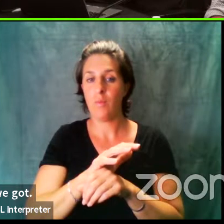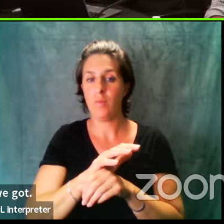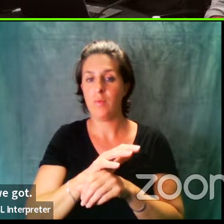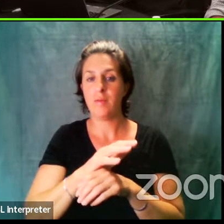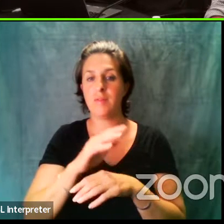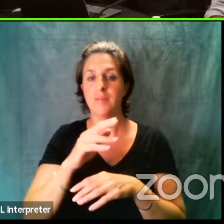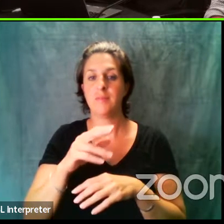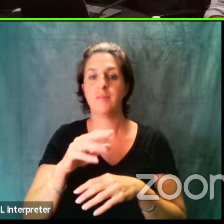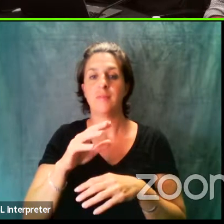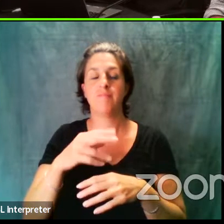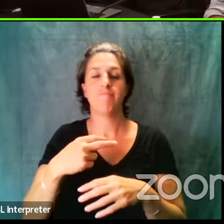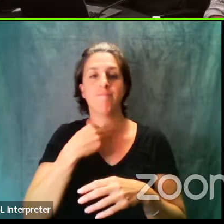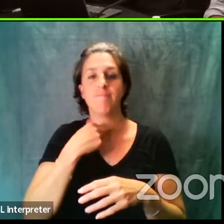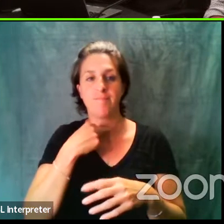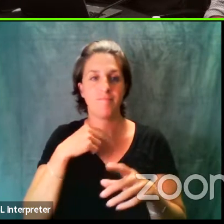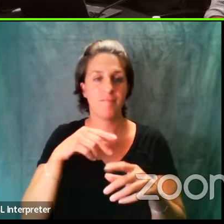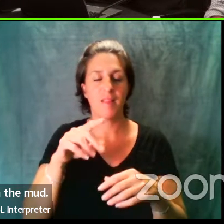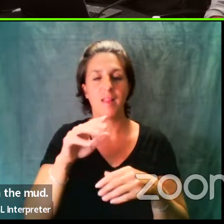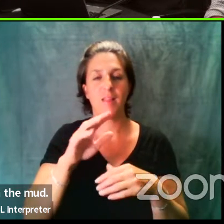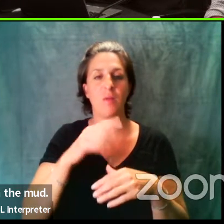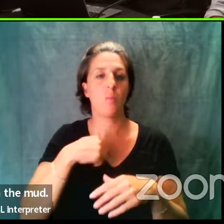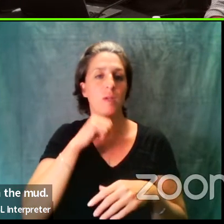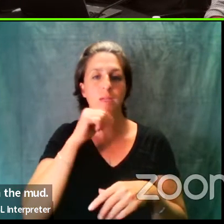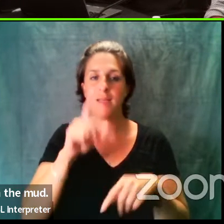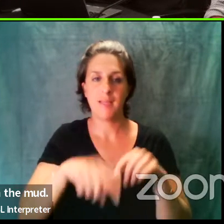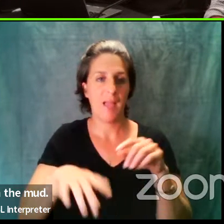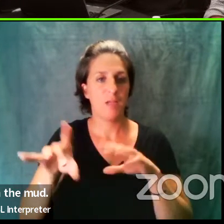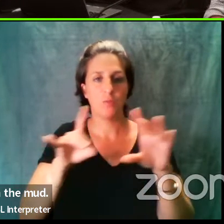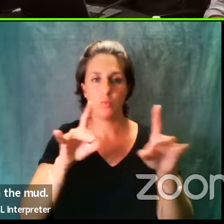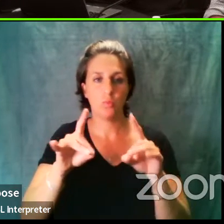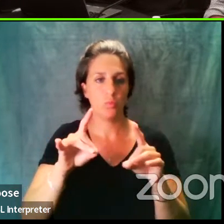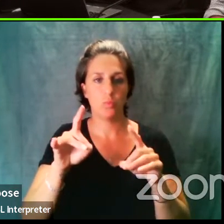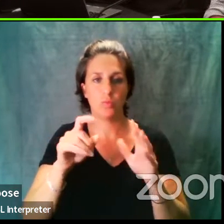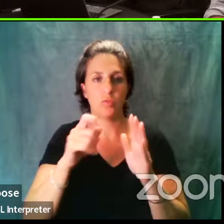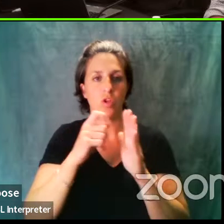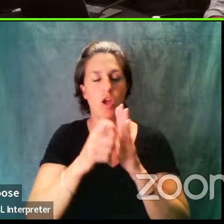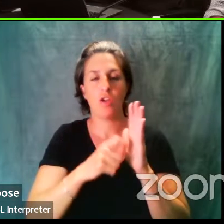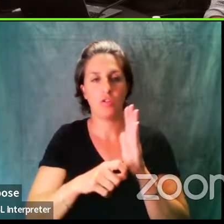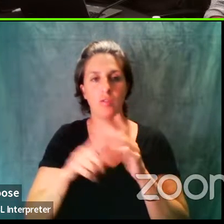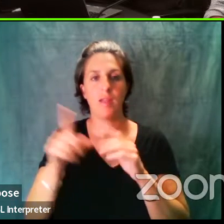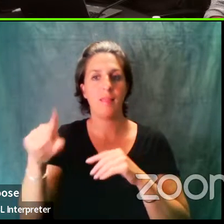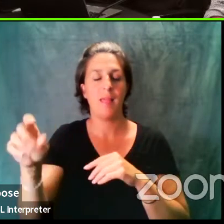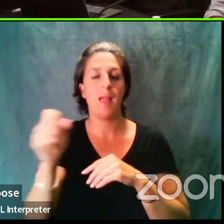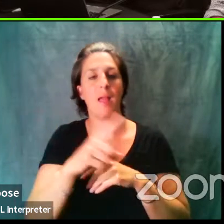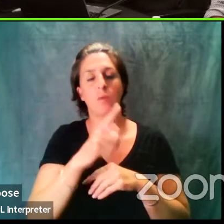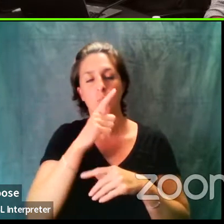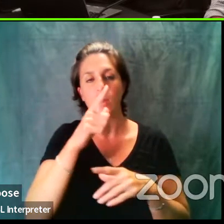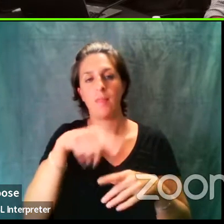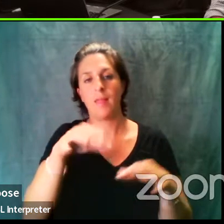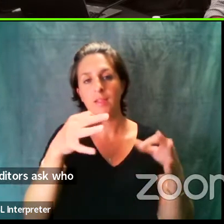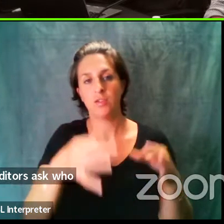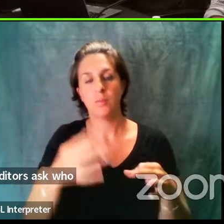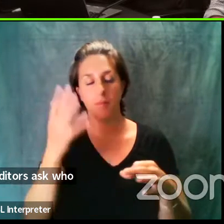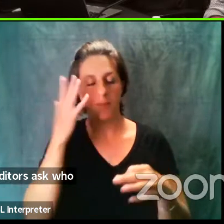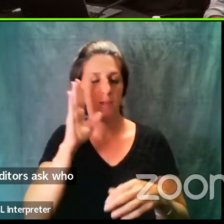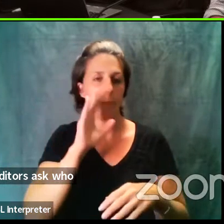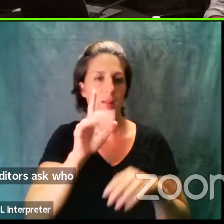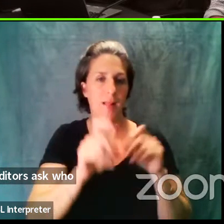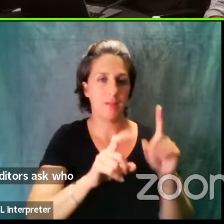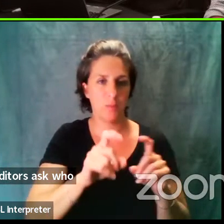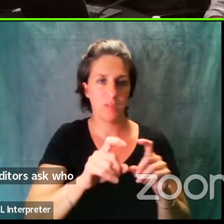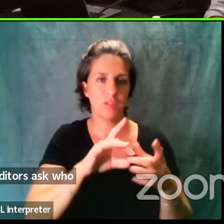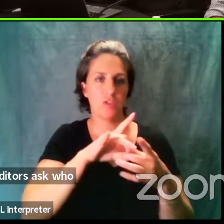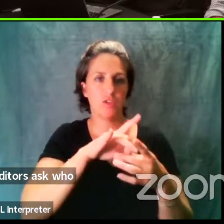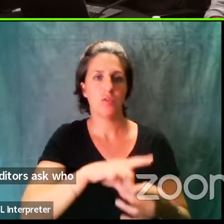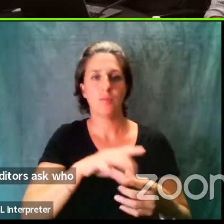will add that we don't get to choose. The auditors ask who they determine, because they ask you questions in